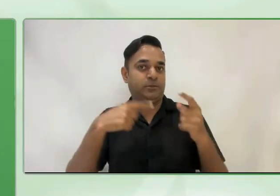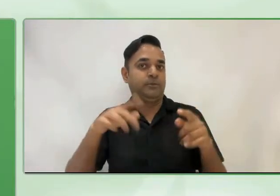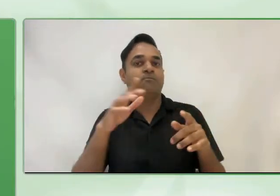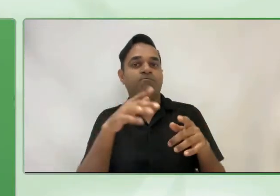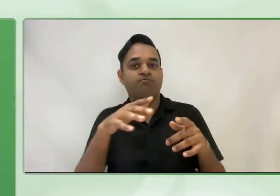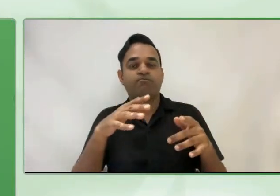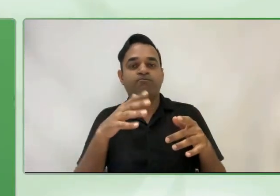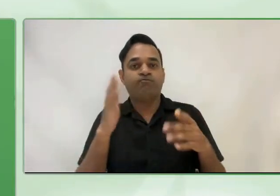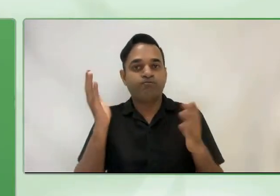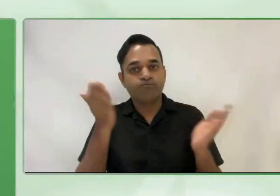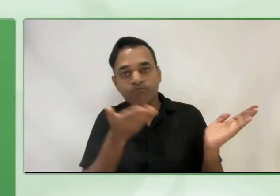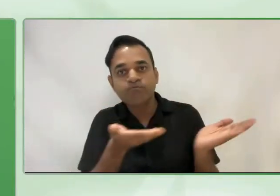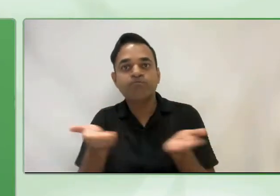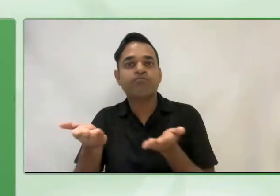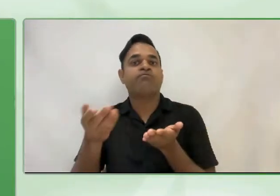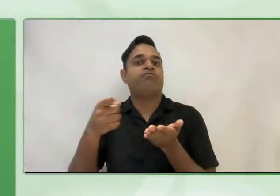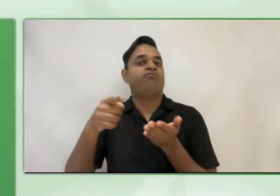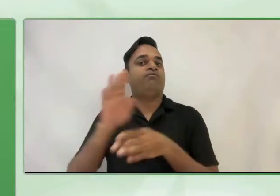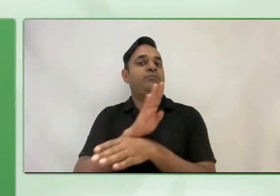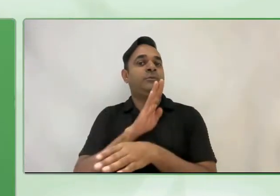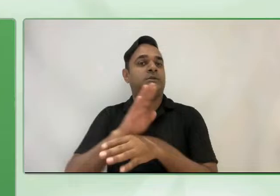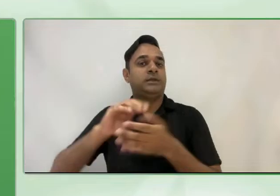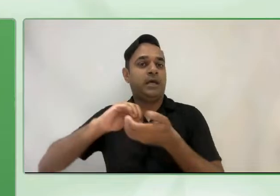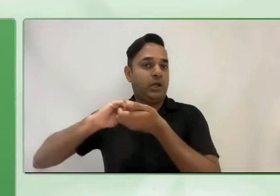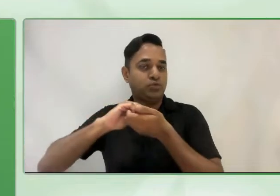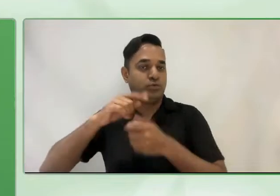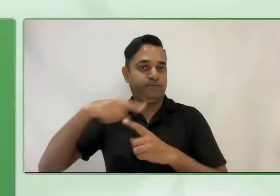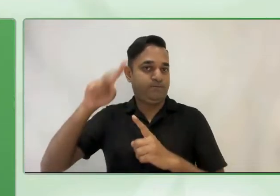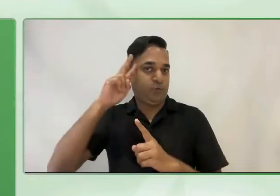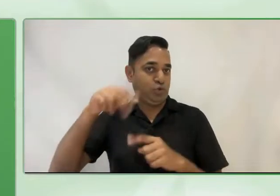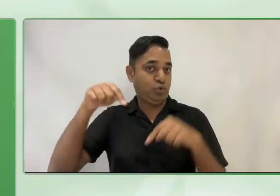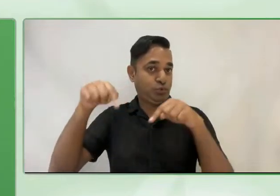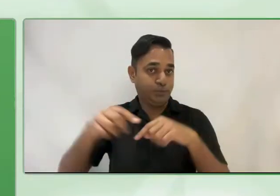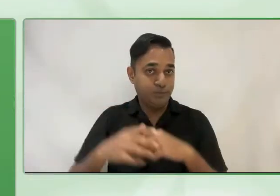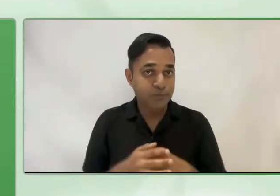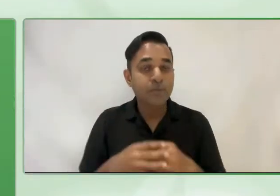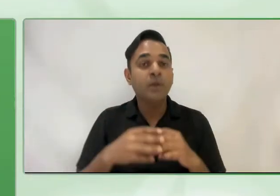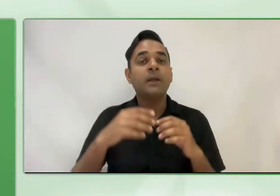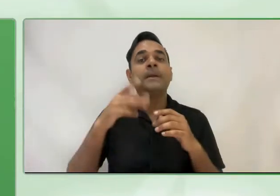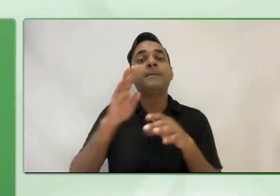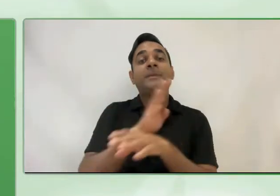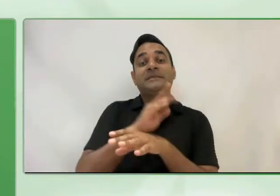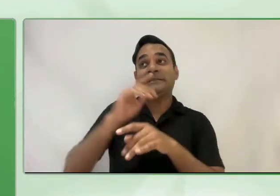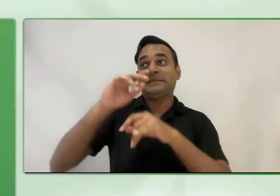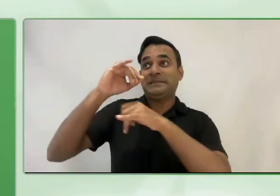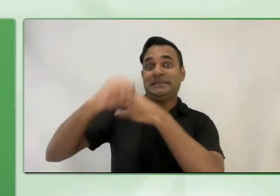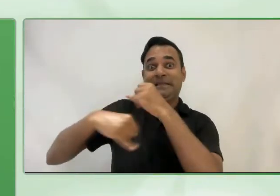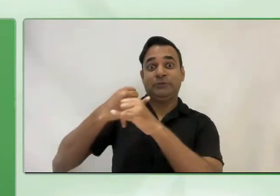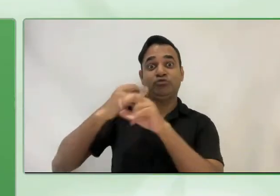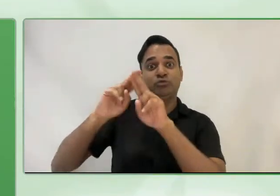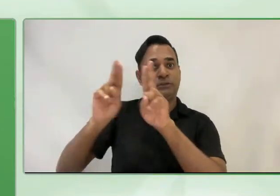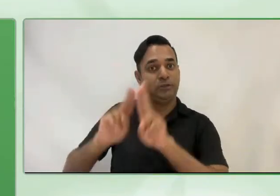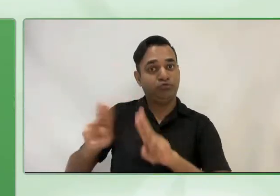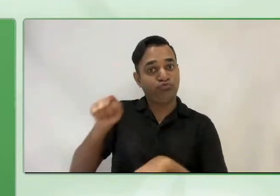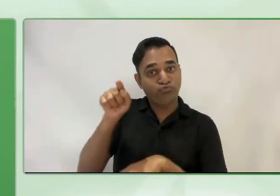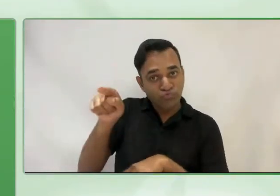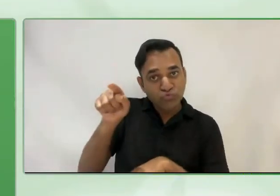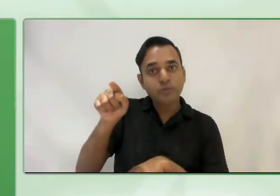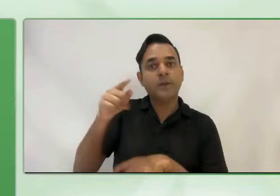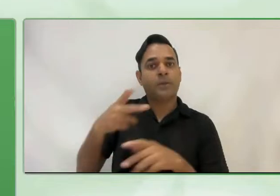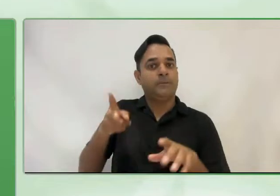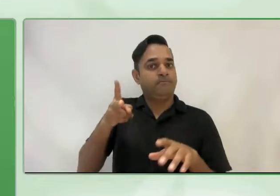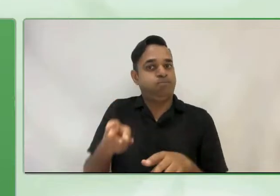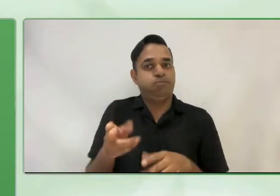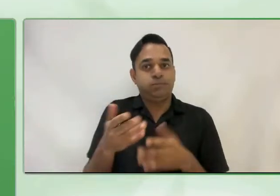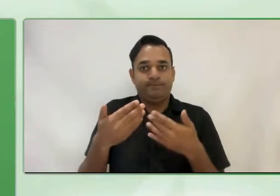to present themselves, but also to collaborate and foster the local innovation